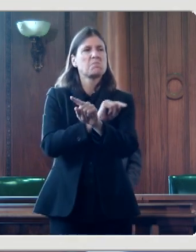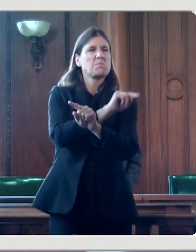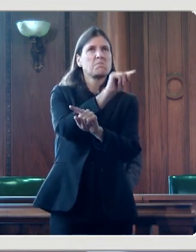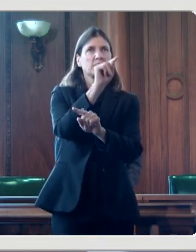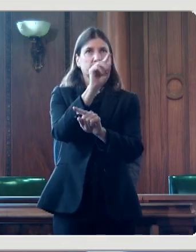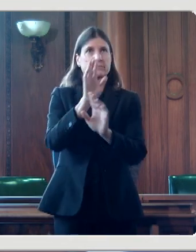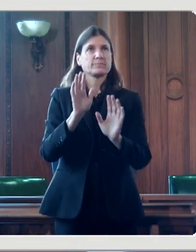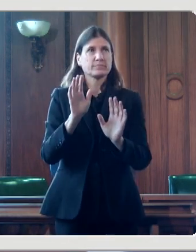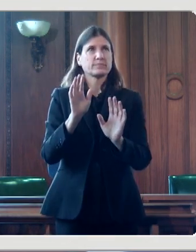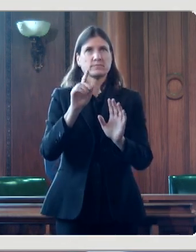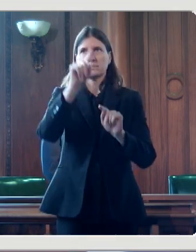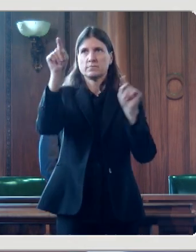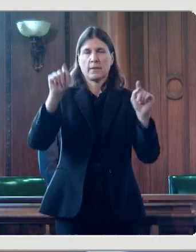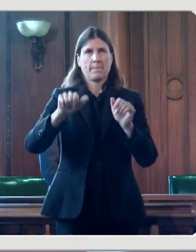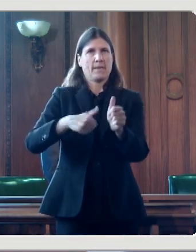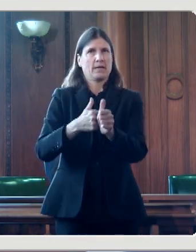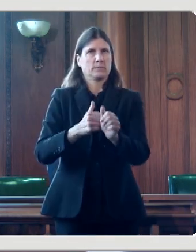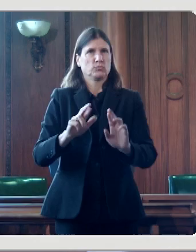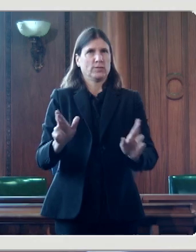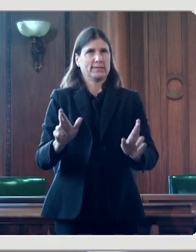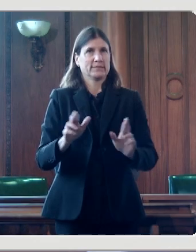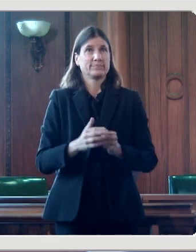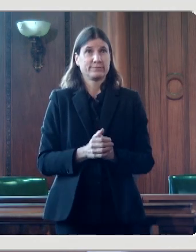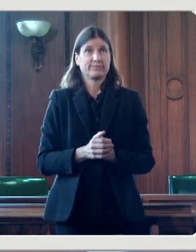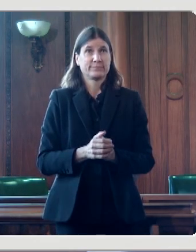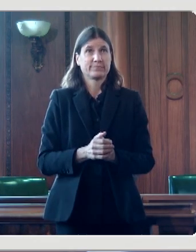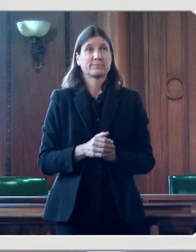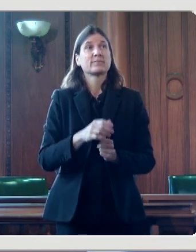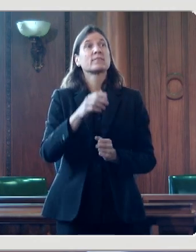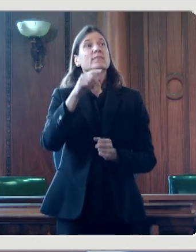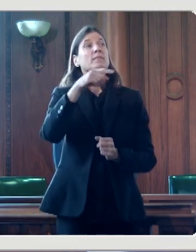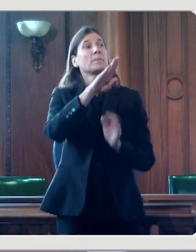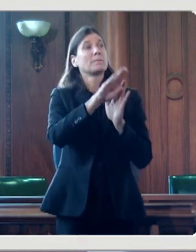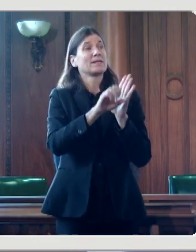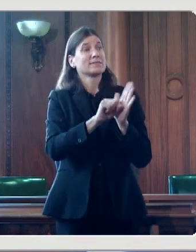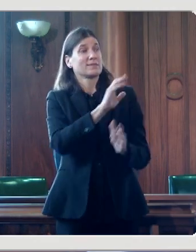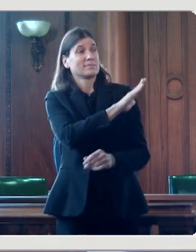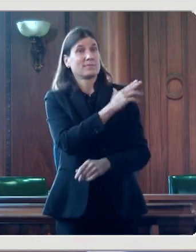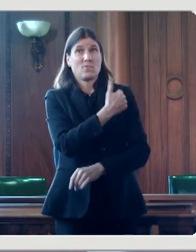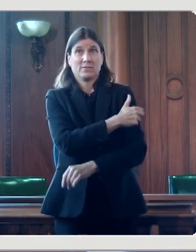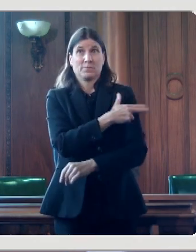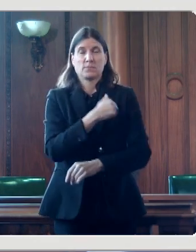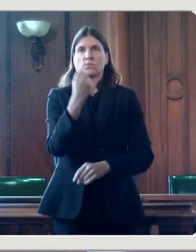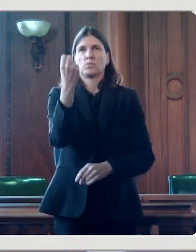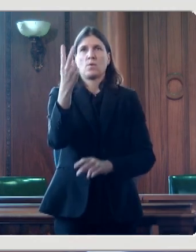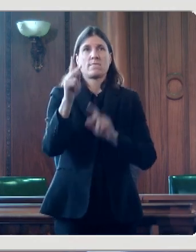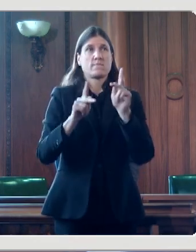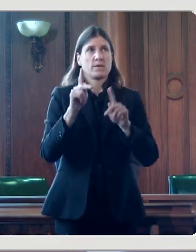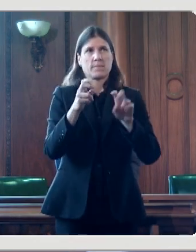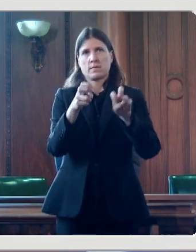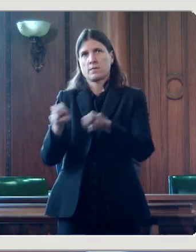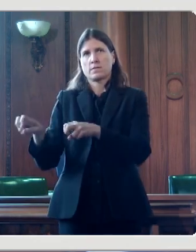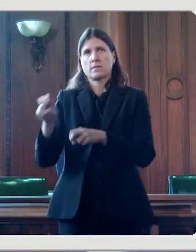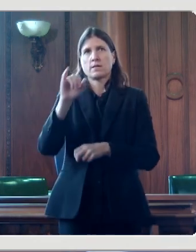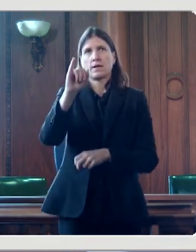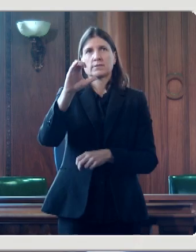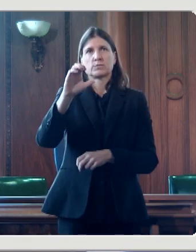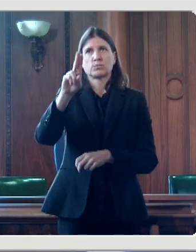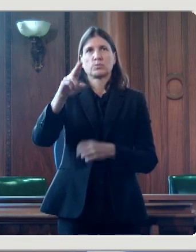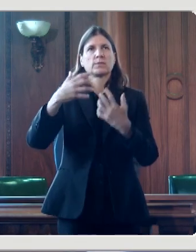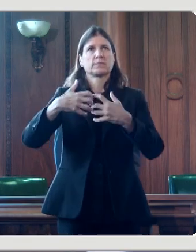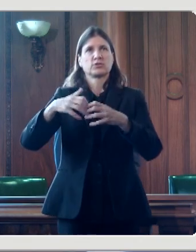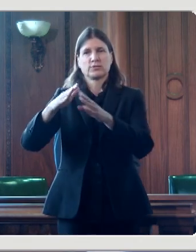folks are in critical care. Our test positivity rate is 8.3%, which is just a point below the state's